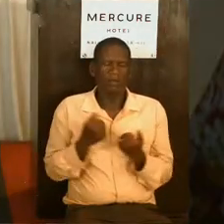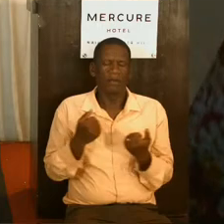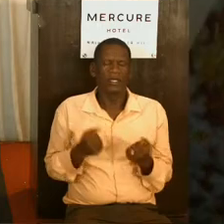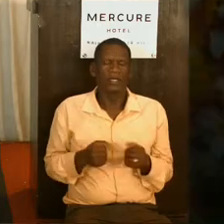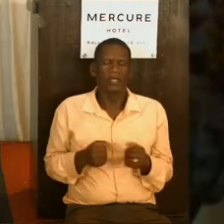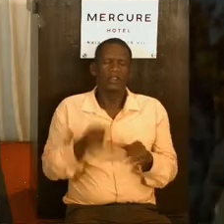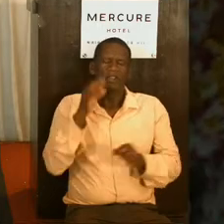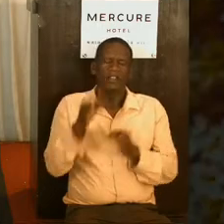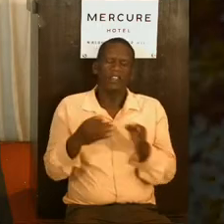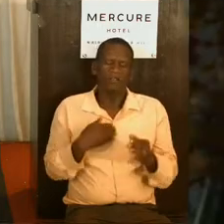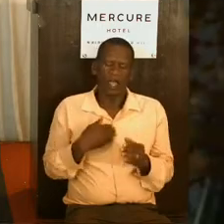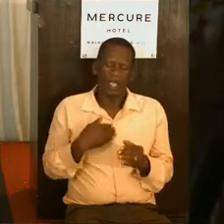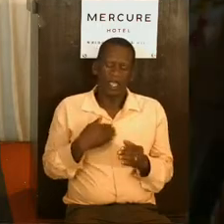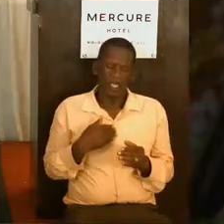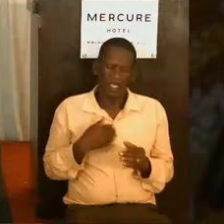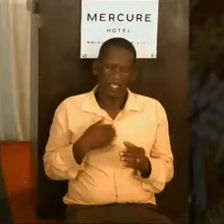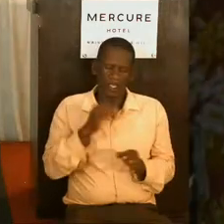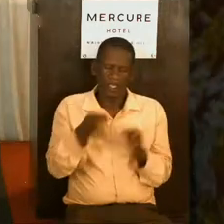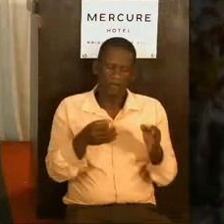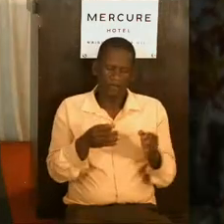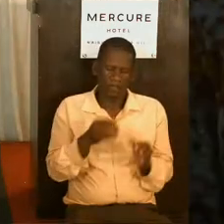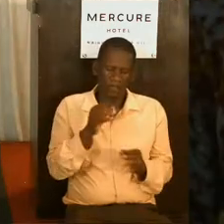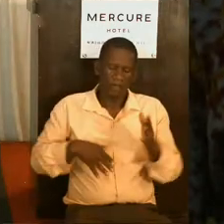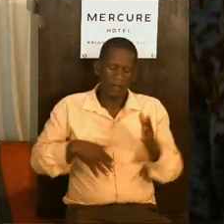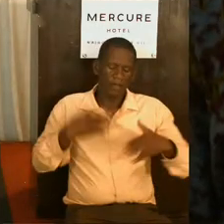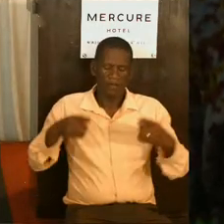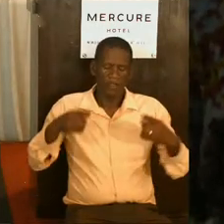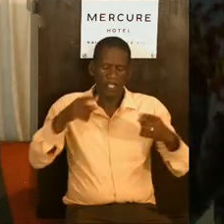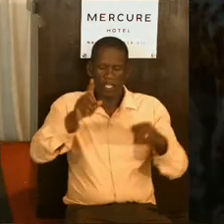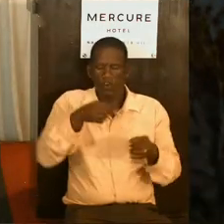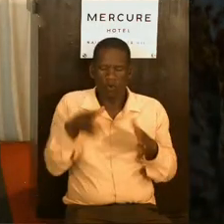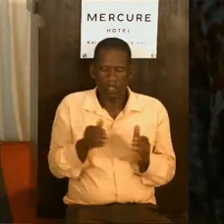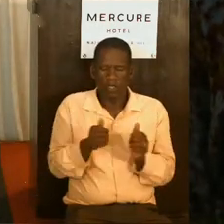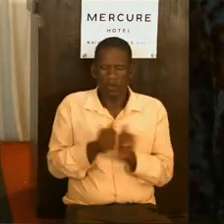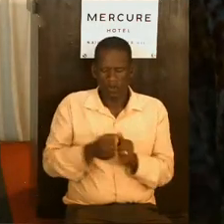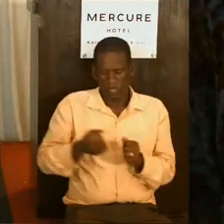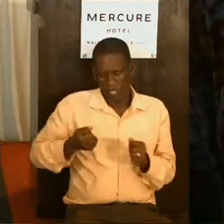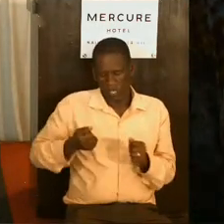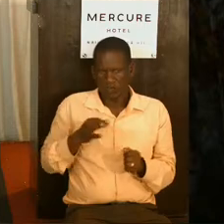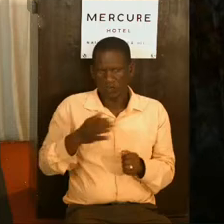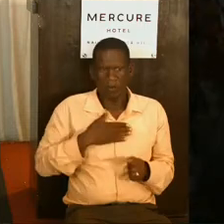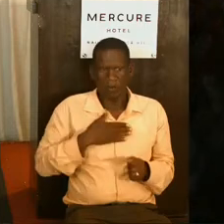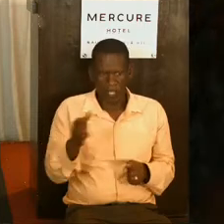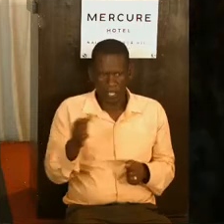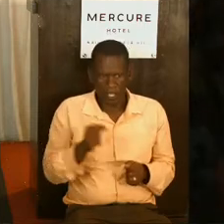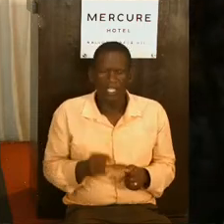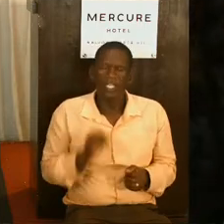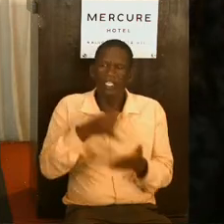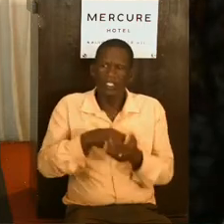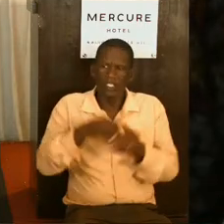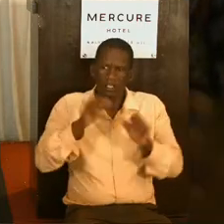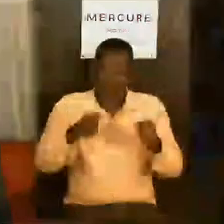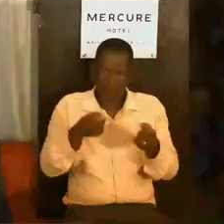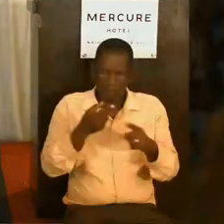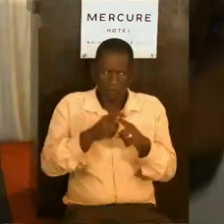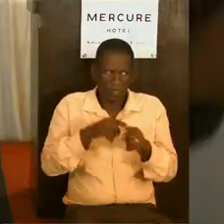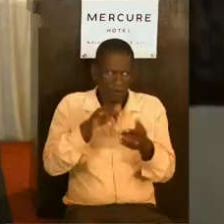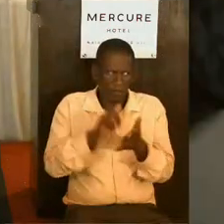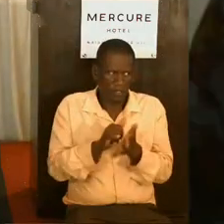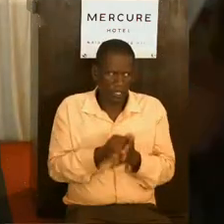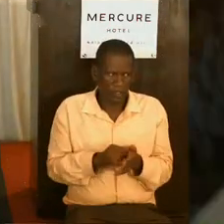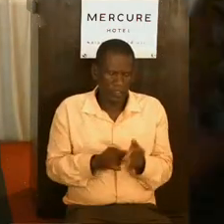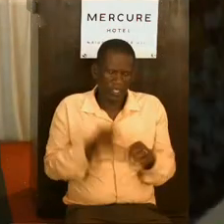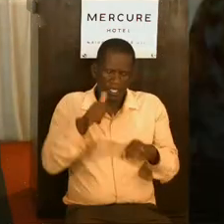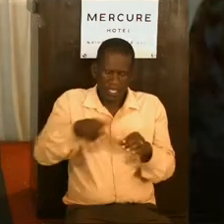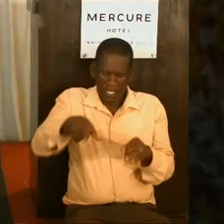if I commute inappropriately with the girls my age is it possible then that